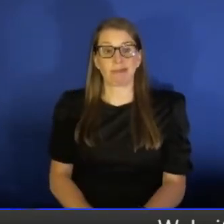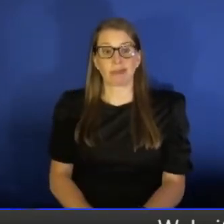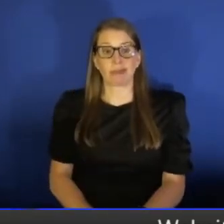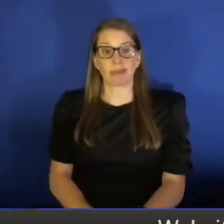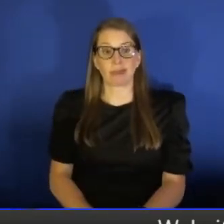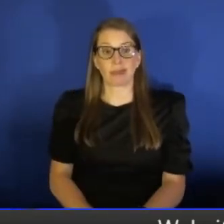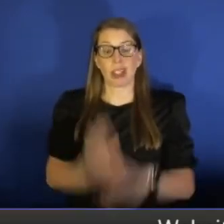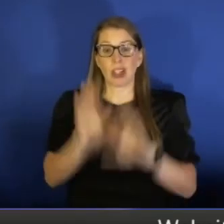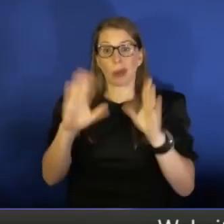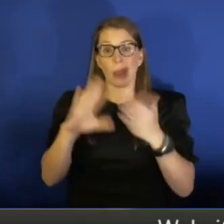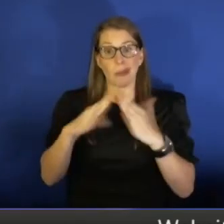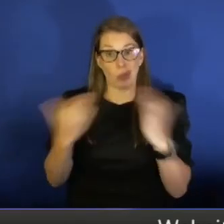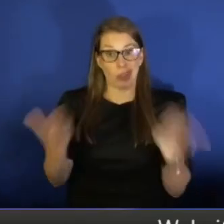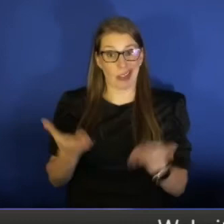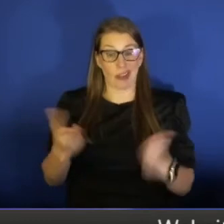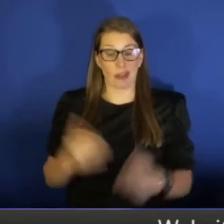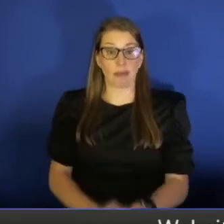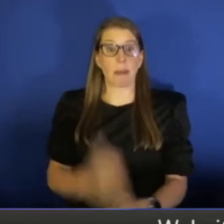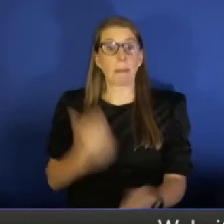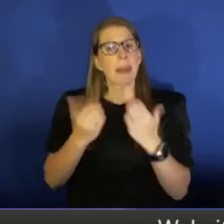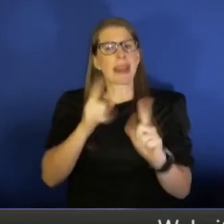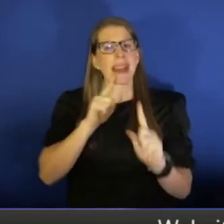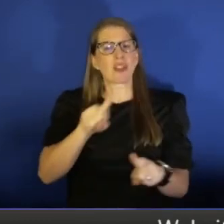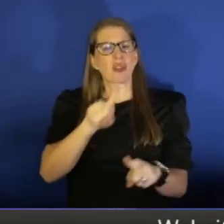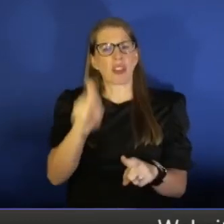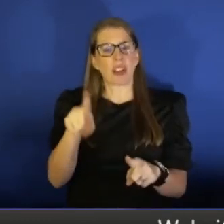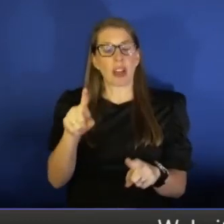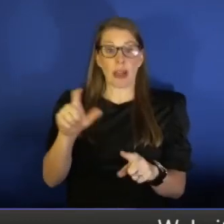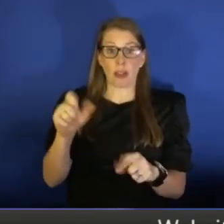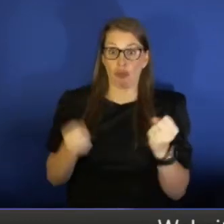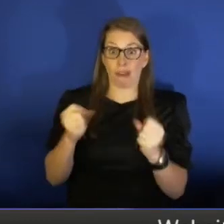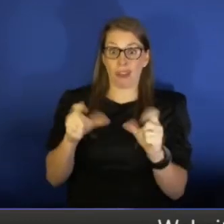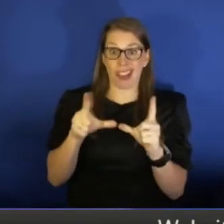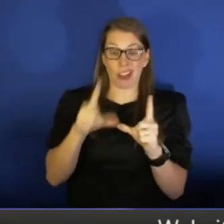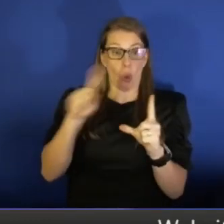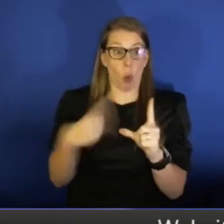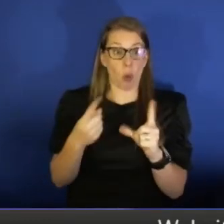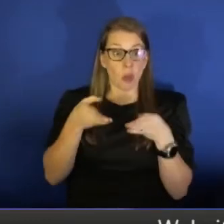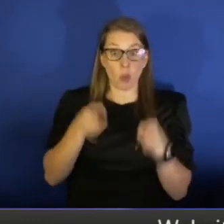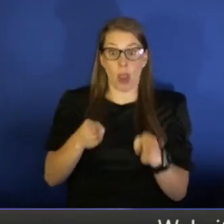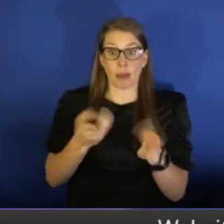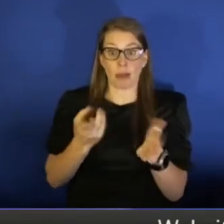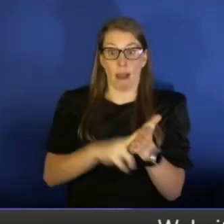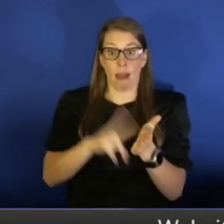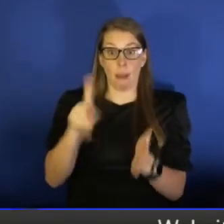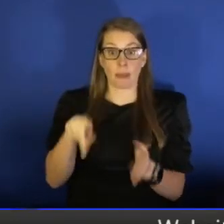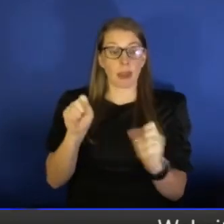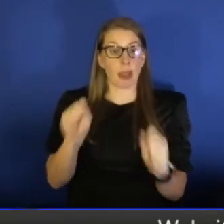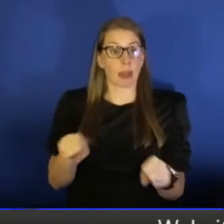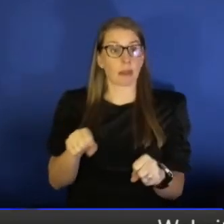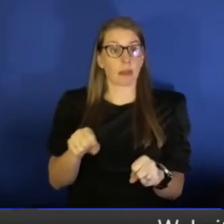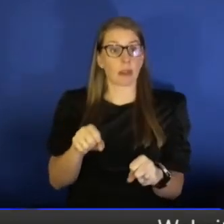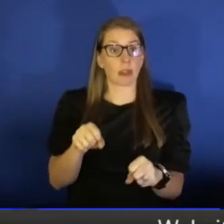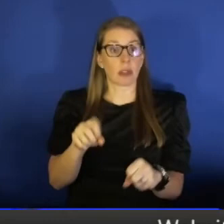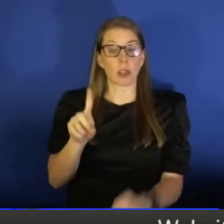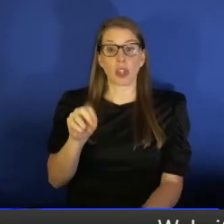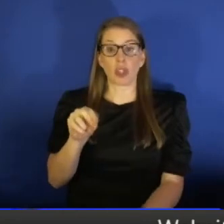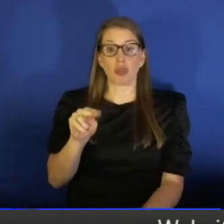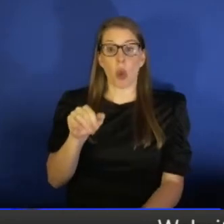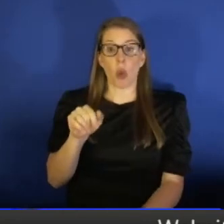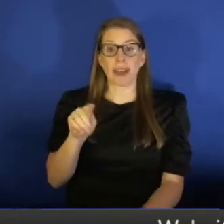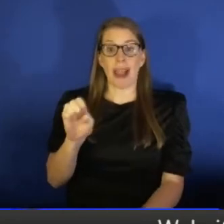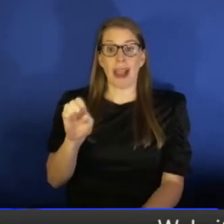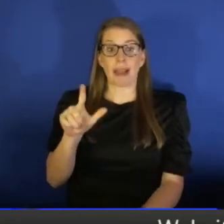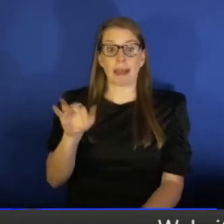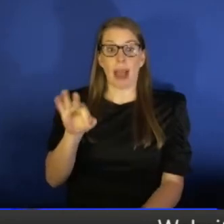here. You may have answered this question, but is driver's license the only way to sign up to be an organ donor? No, you can go on. You can go on Donate Life, whatever